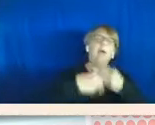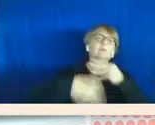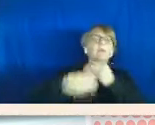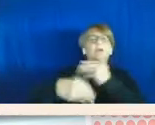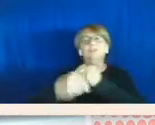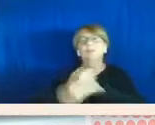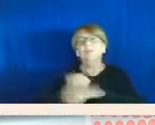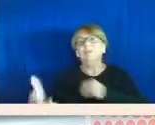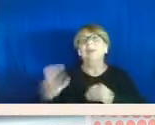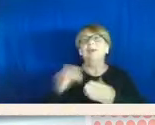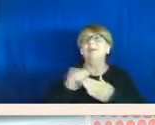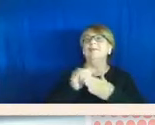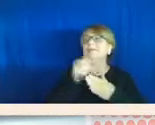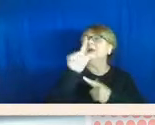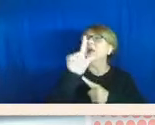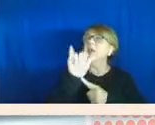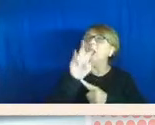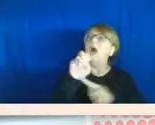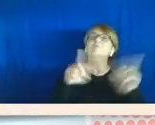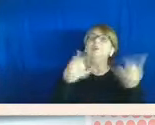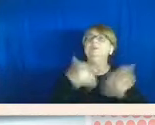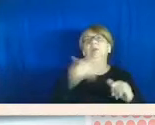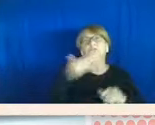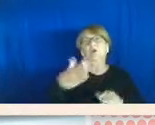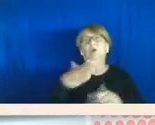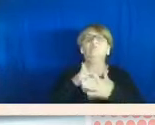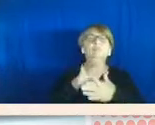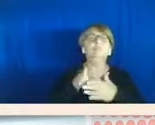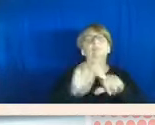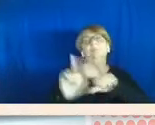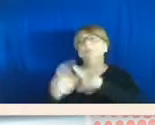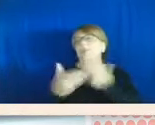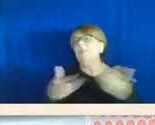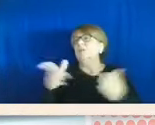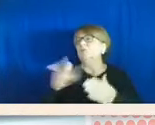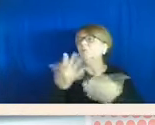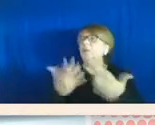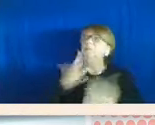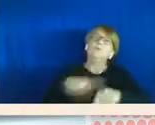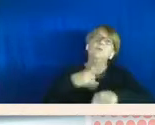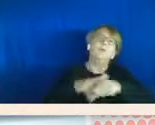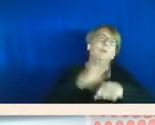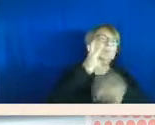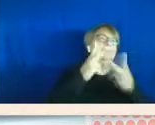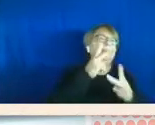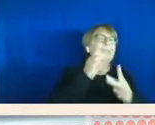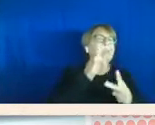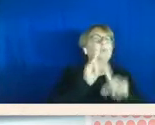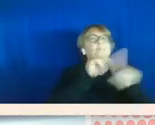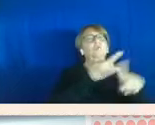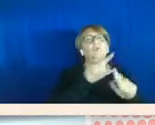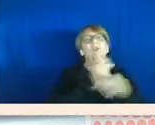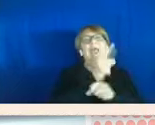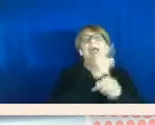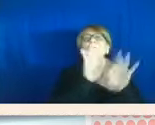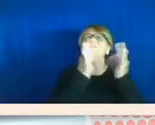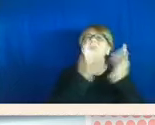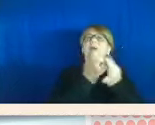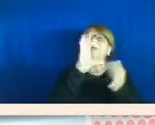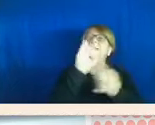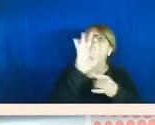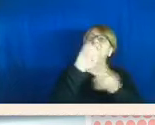isn't live, but it's still great content, the type of stuff you might normally see if you were at Annual Family Cafe in person. Just